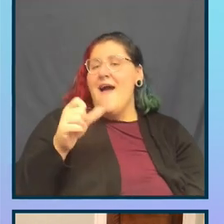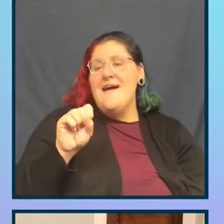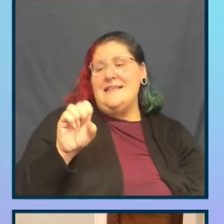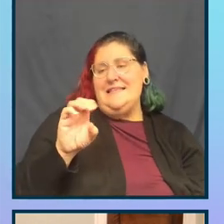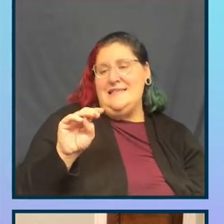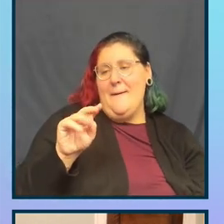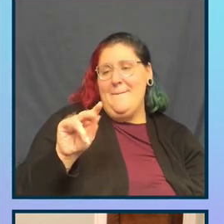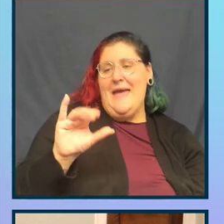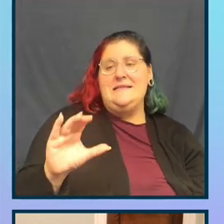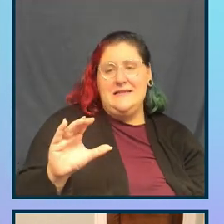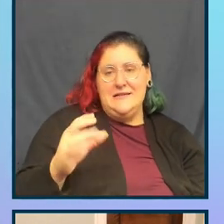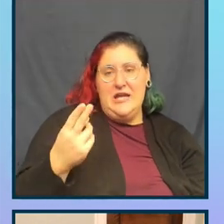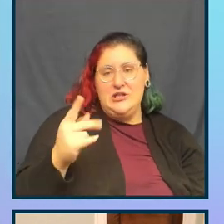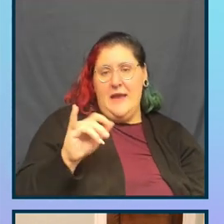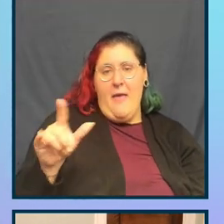user.